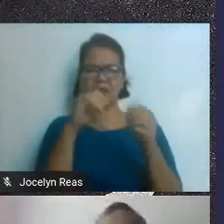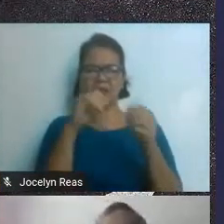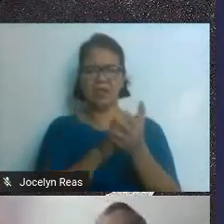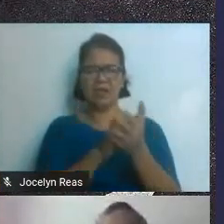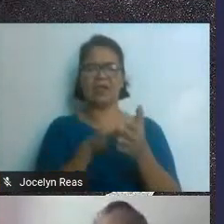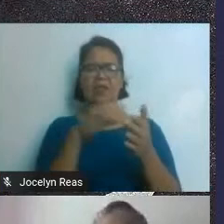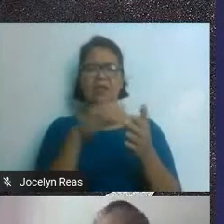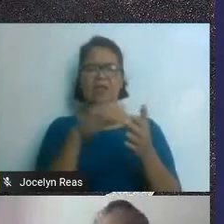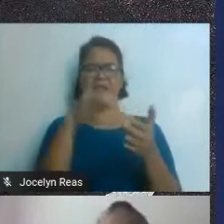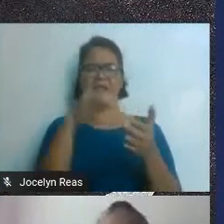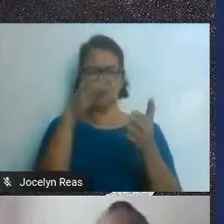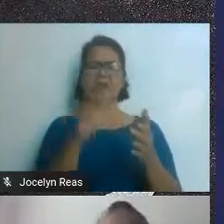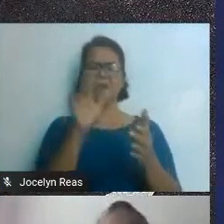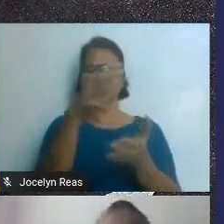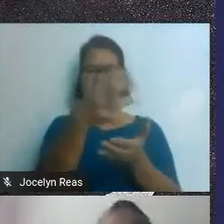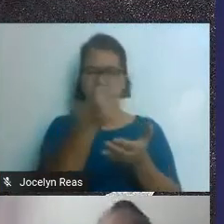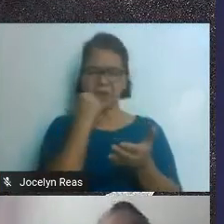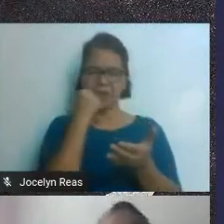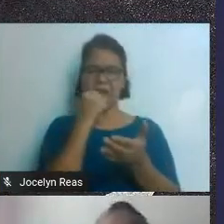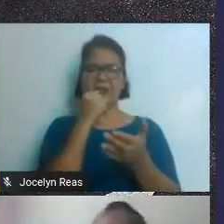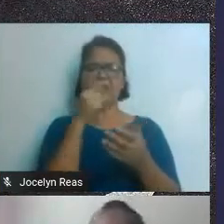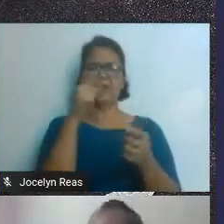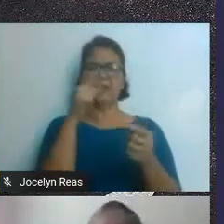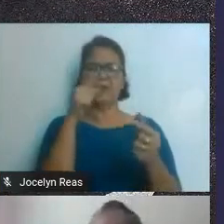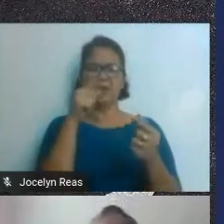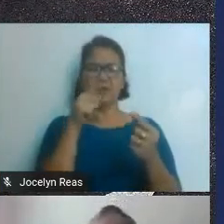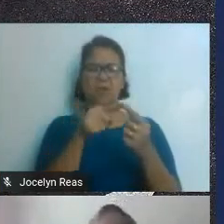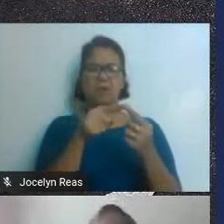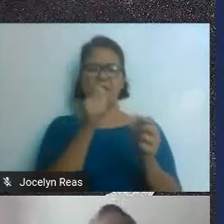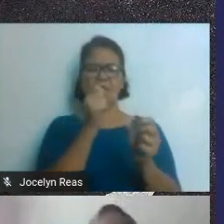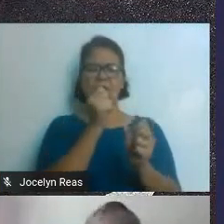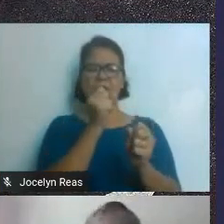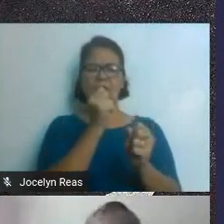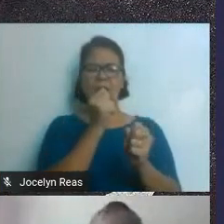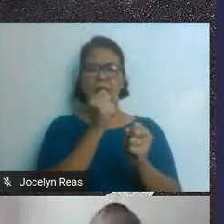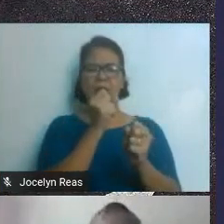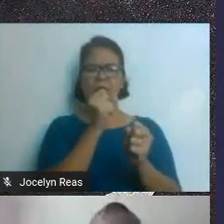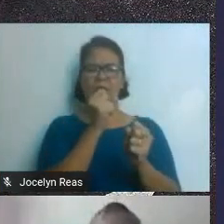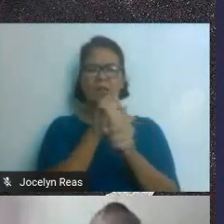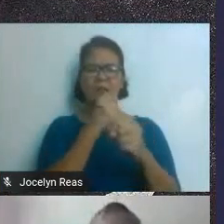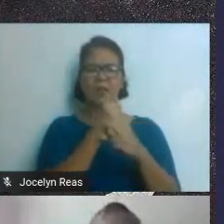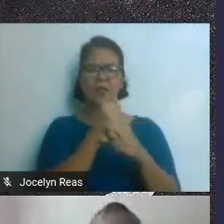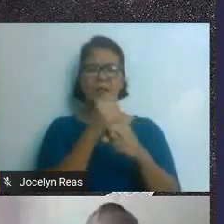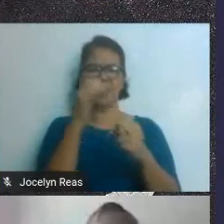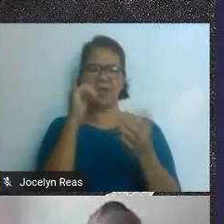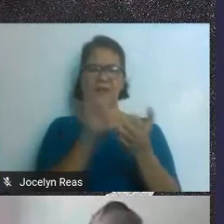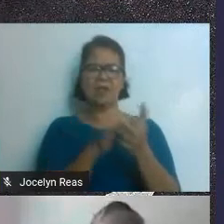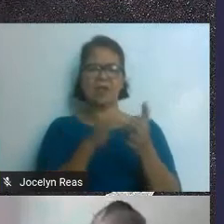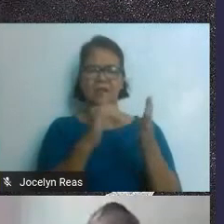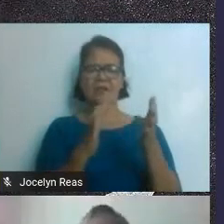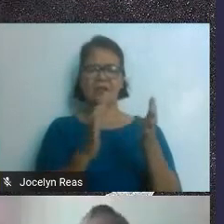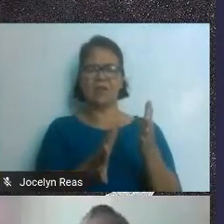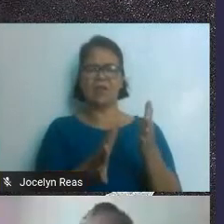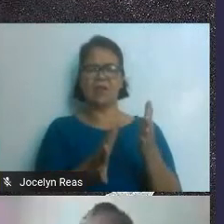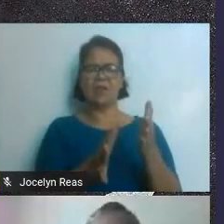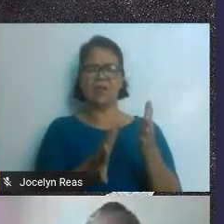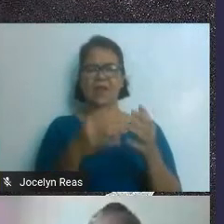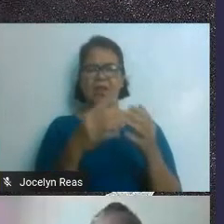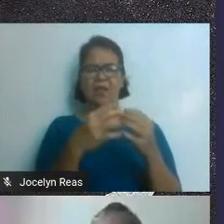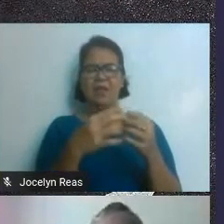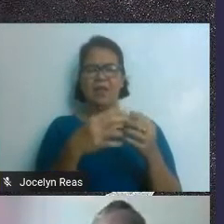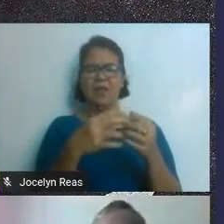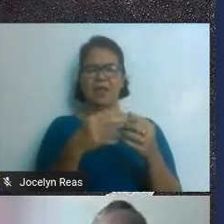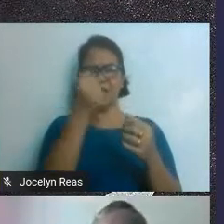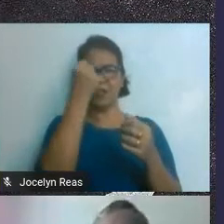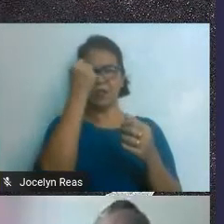any skill, kaalaman, kasanayan, that a person needs akyat sa susunod na grado